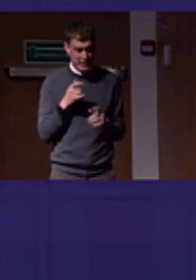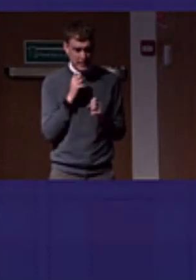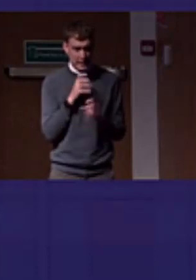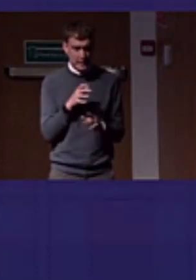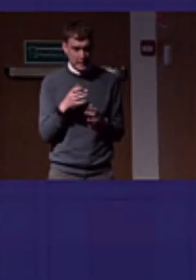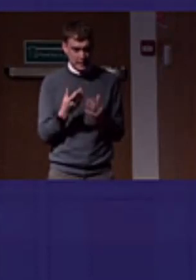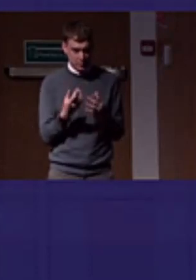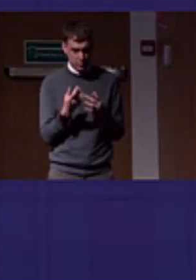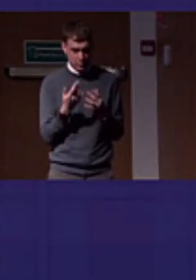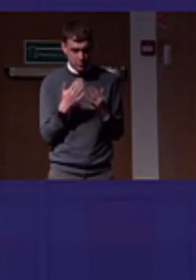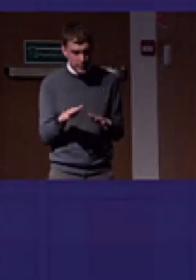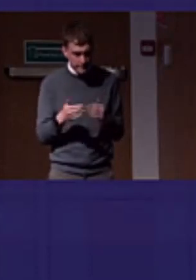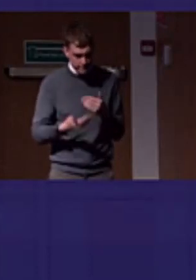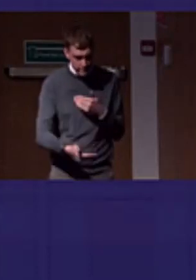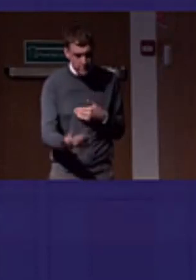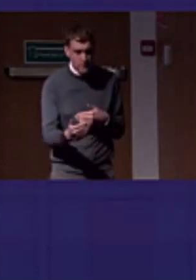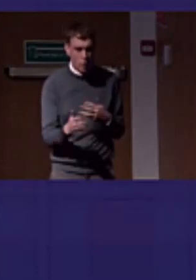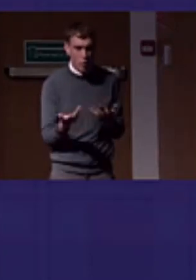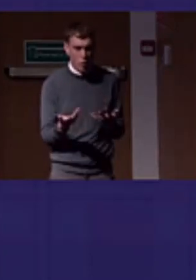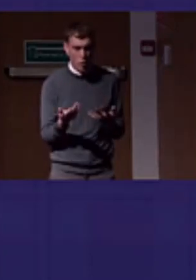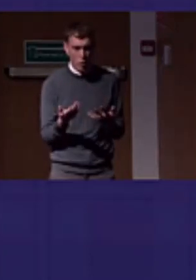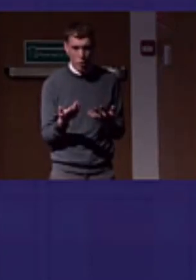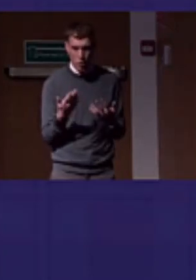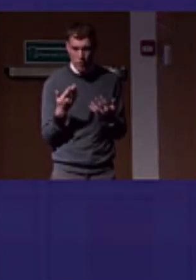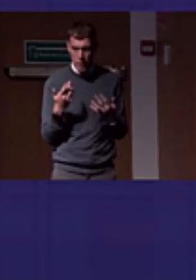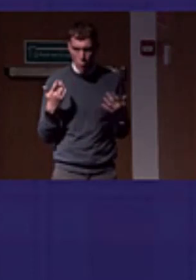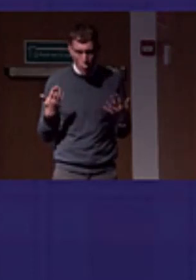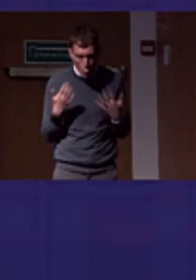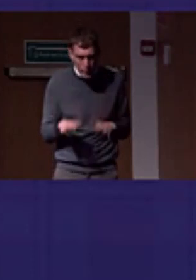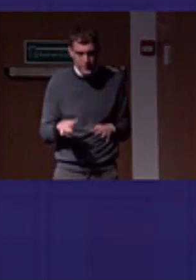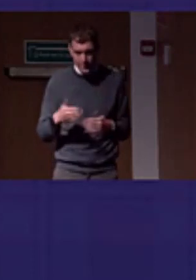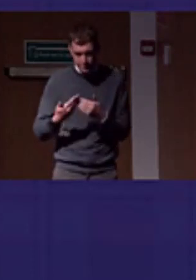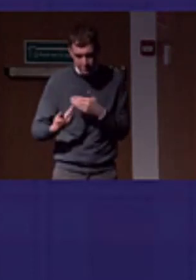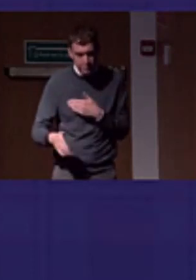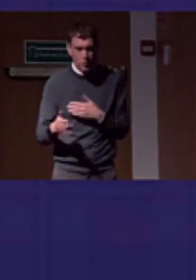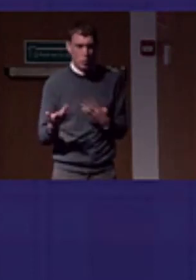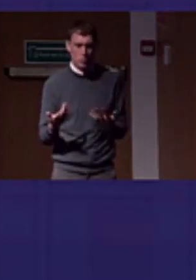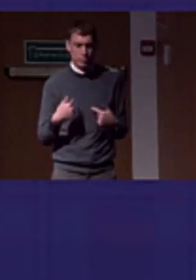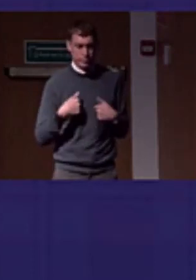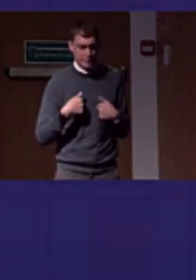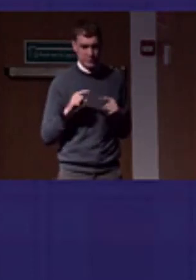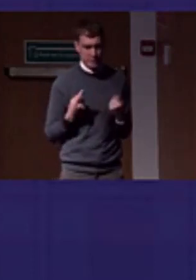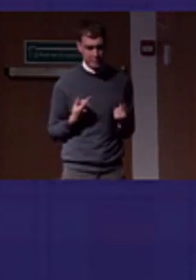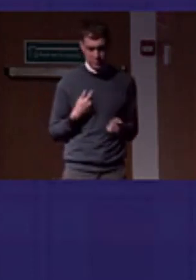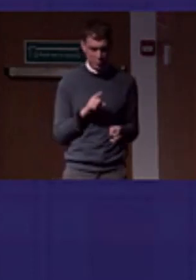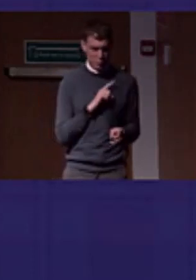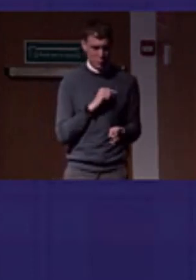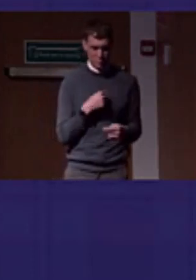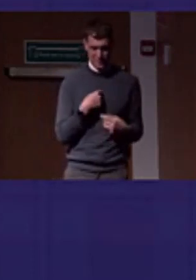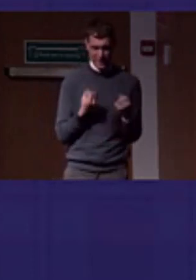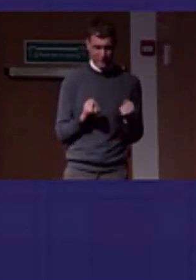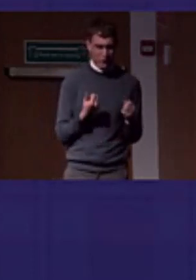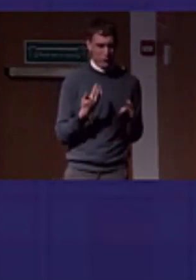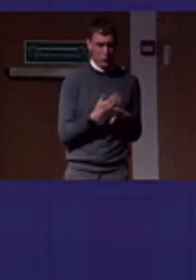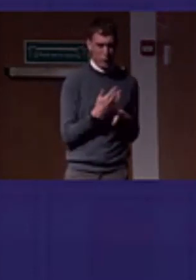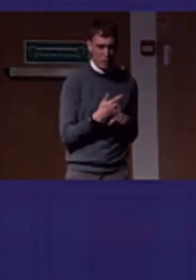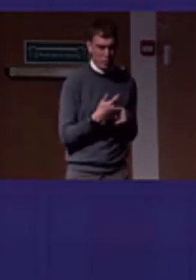all your vacation days for the year? Oh, I couldn't do that. I have way too much work. Well-being shaming.